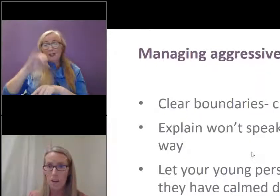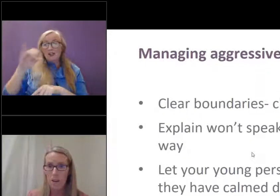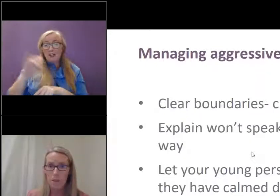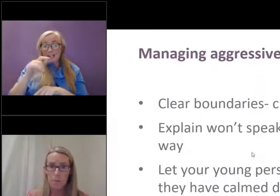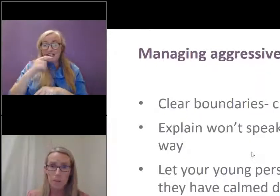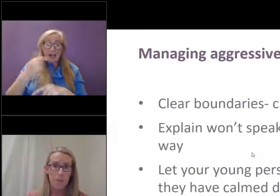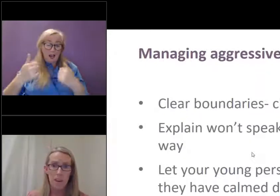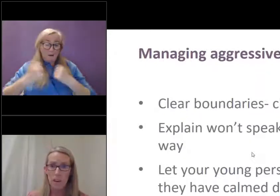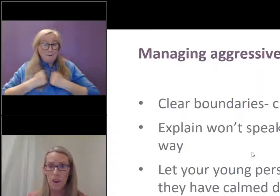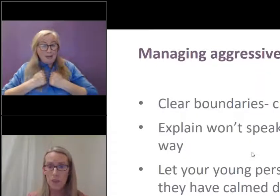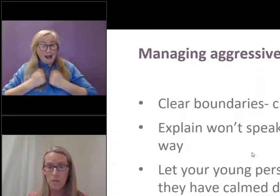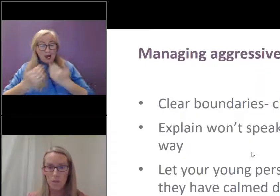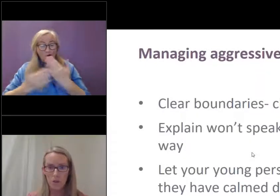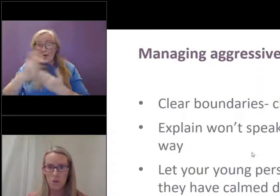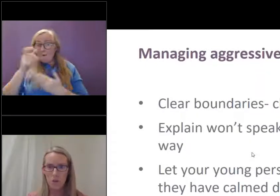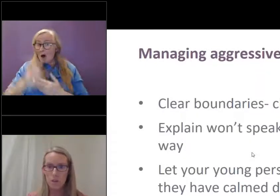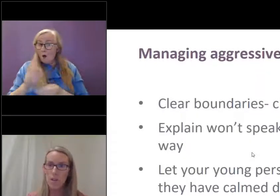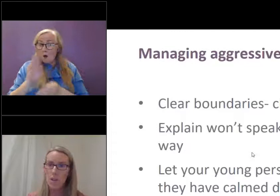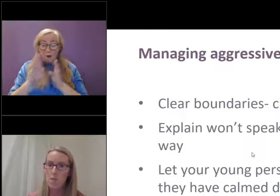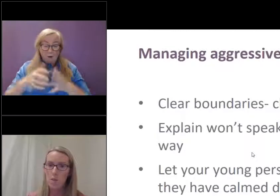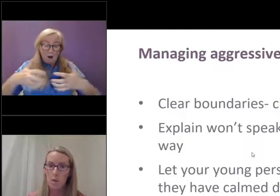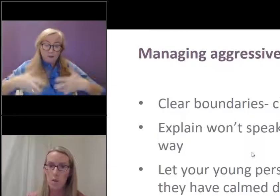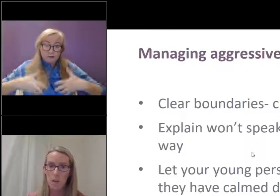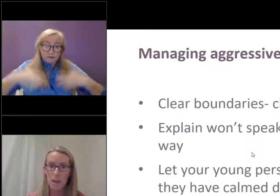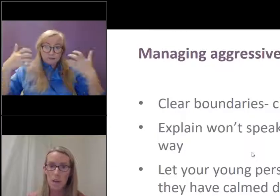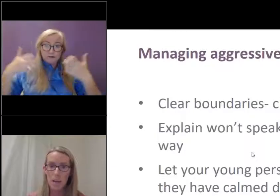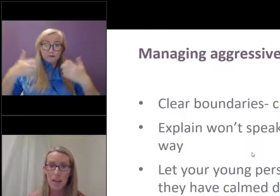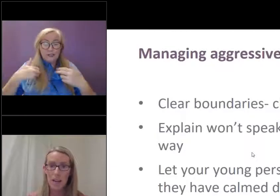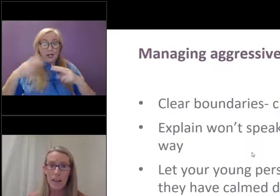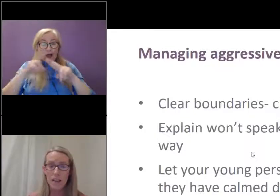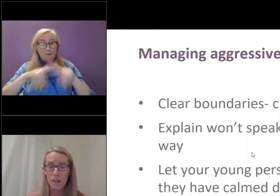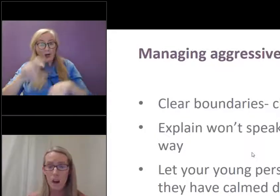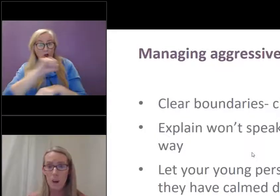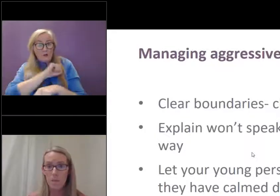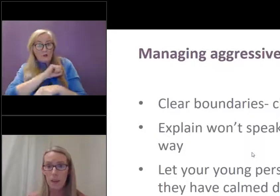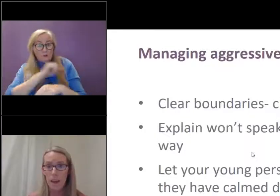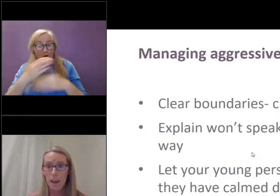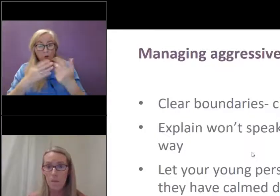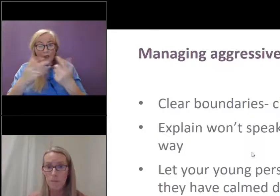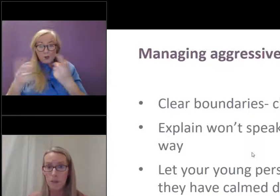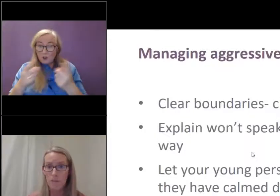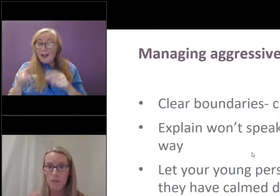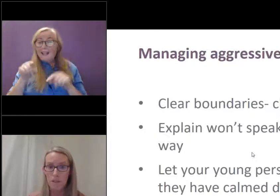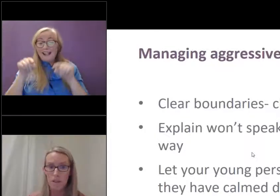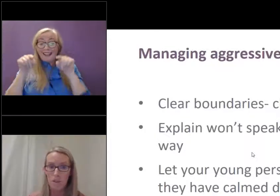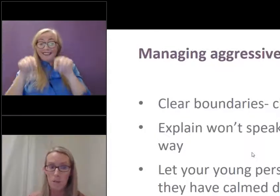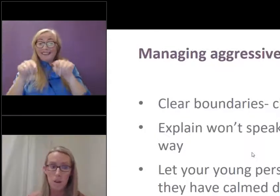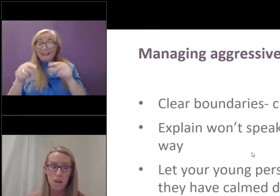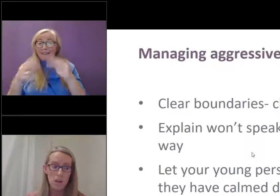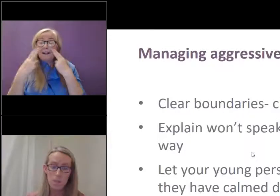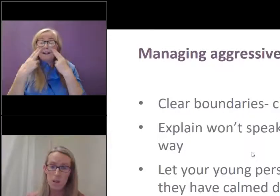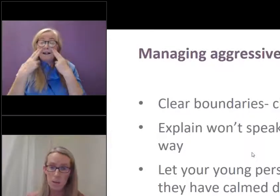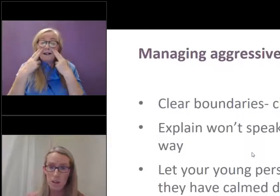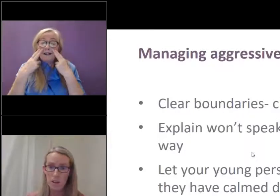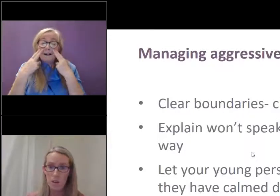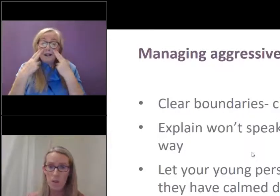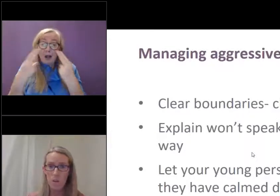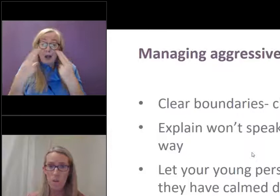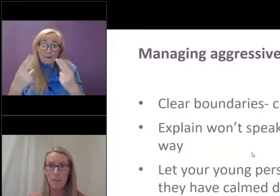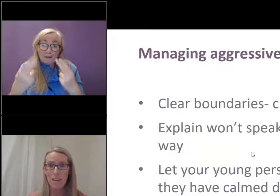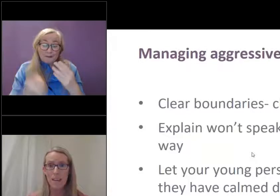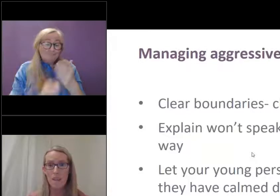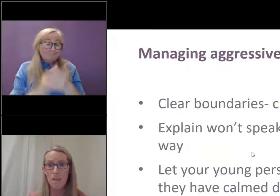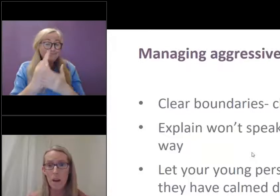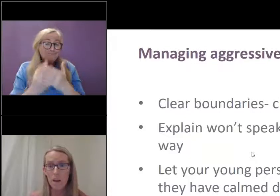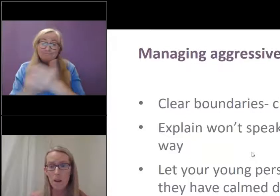person, they're becoming very aggressive, I'm not sure what to do. So, you know, it is a common occurrence. So don't be too worried if your